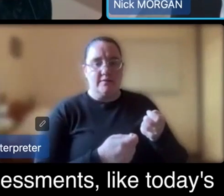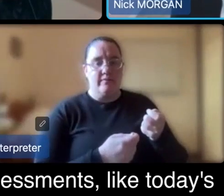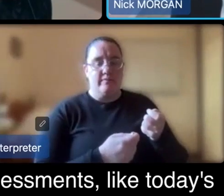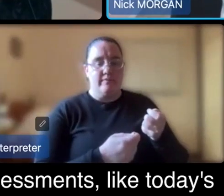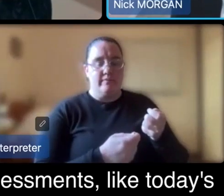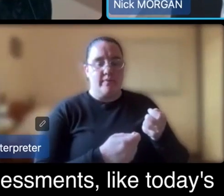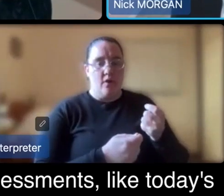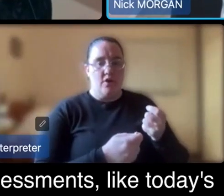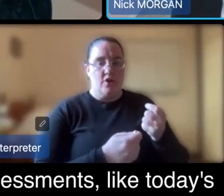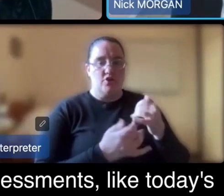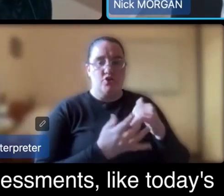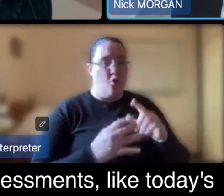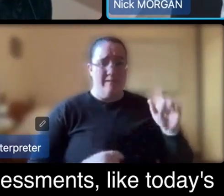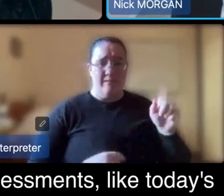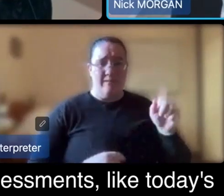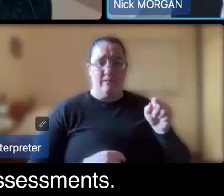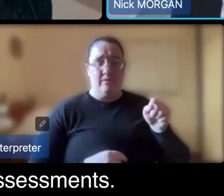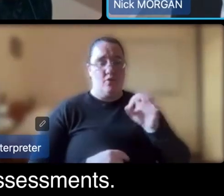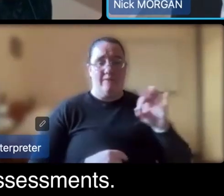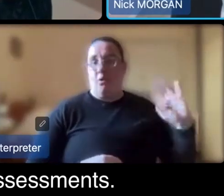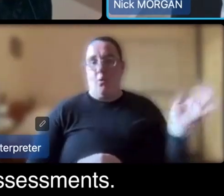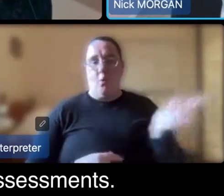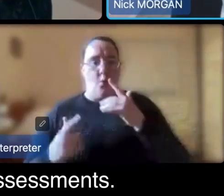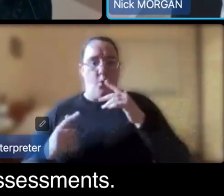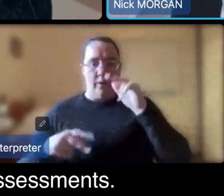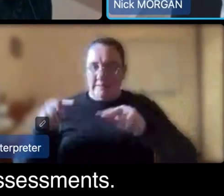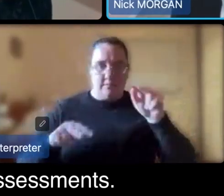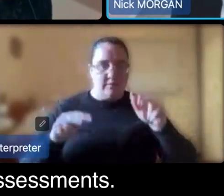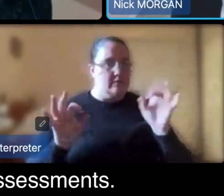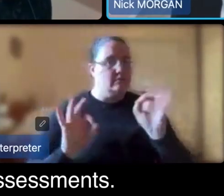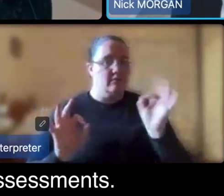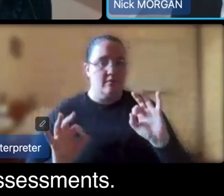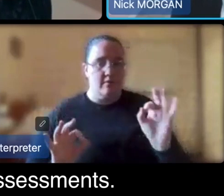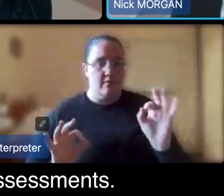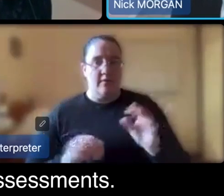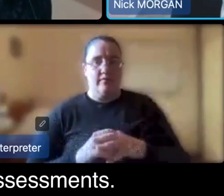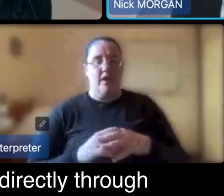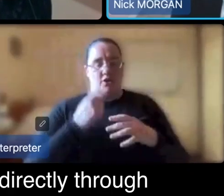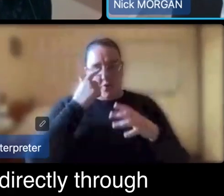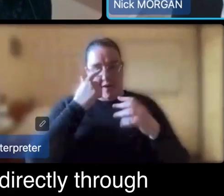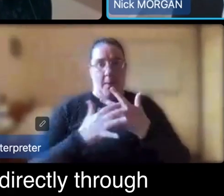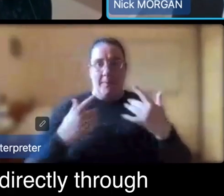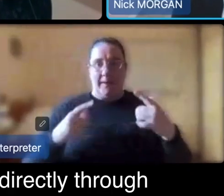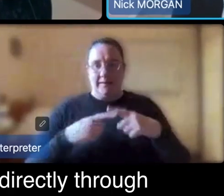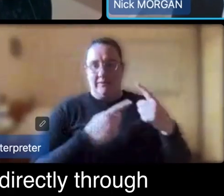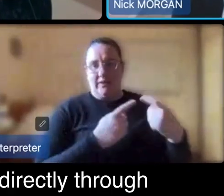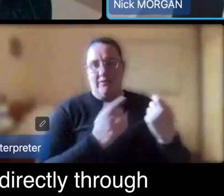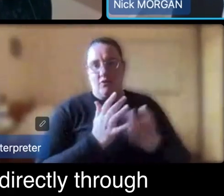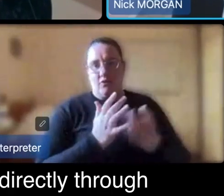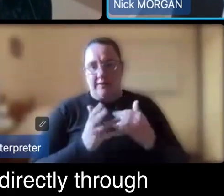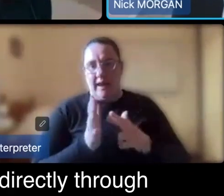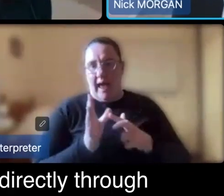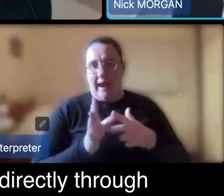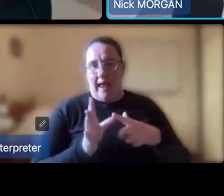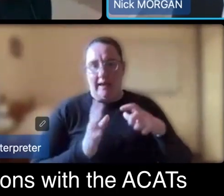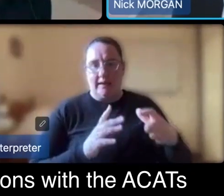total assessments across all assessments, like today's RAS and ACAT assessments, and we'll be